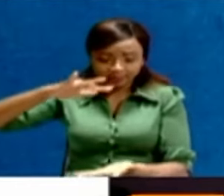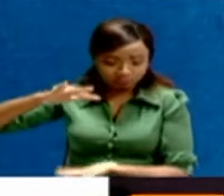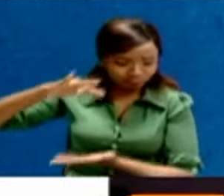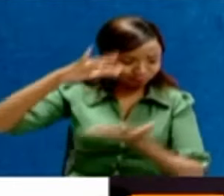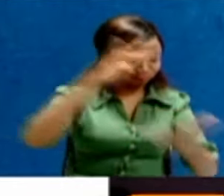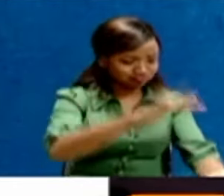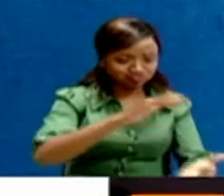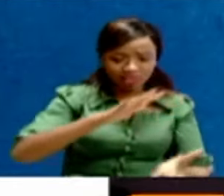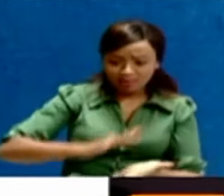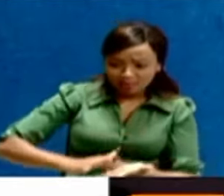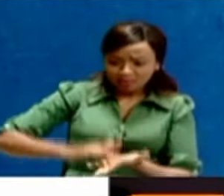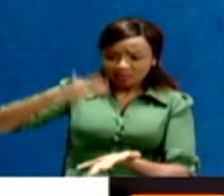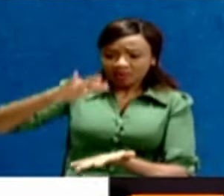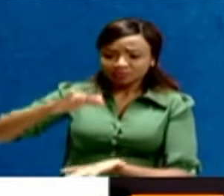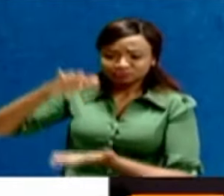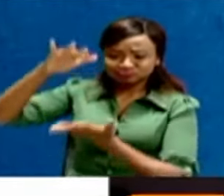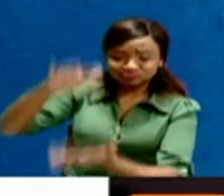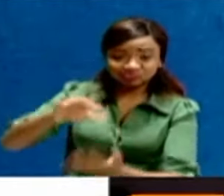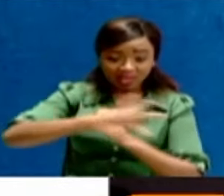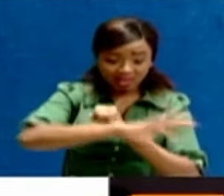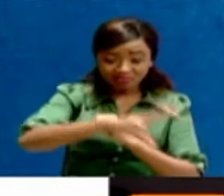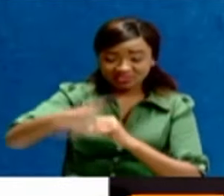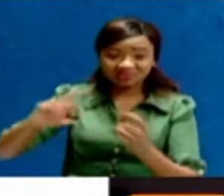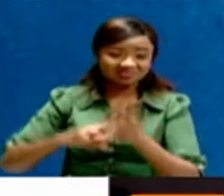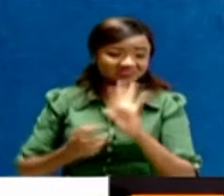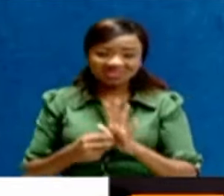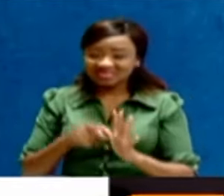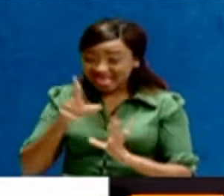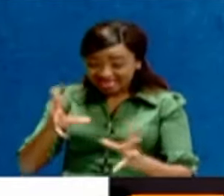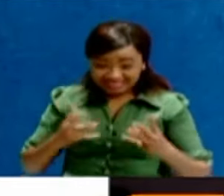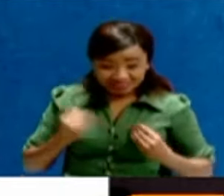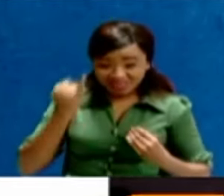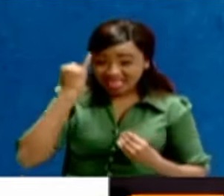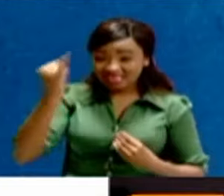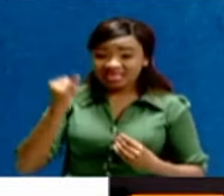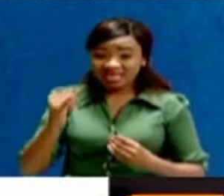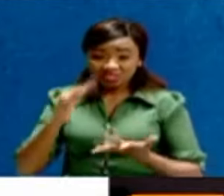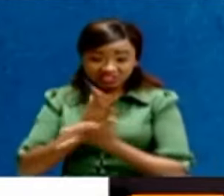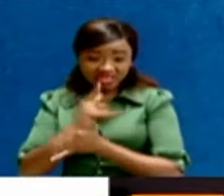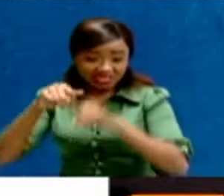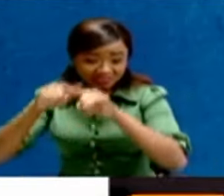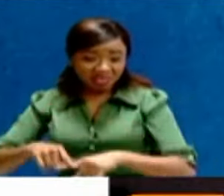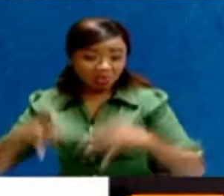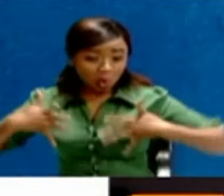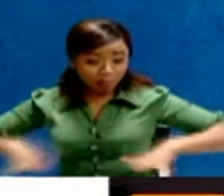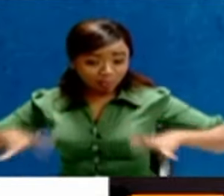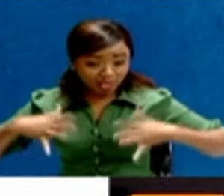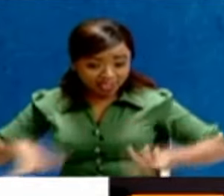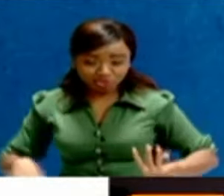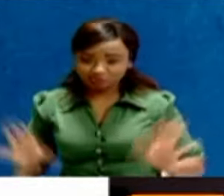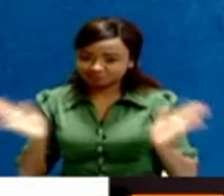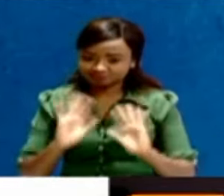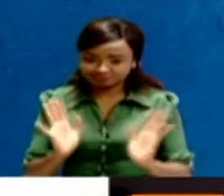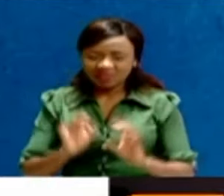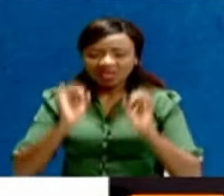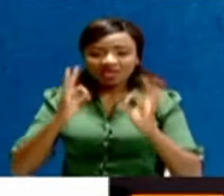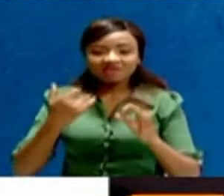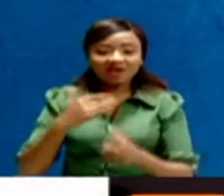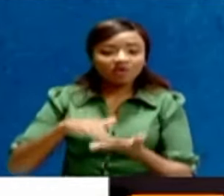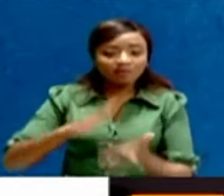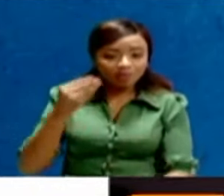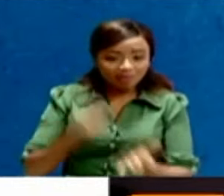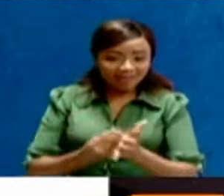counties, we can never be able to entertain the argument of per capita. If we had more money going into counties, if we had